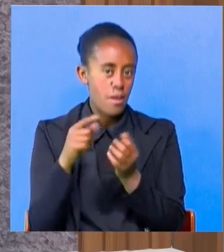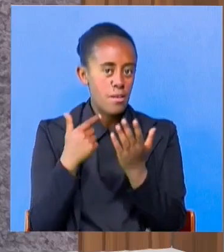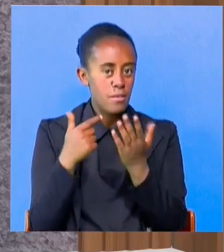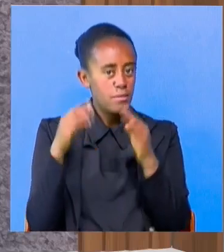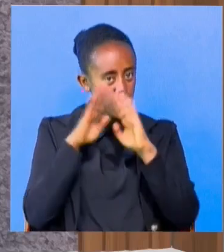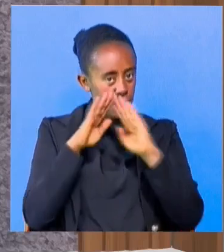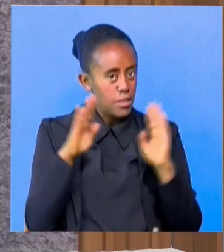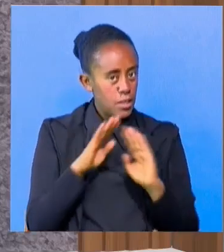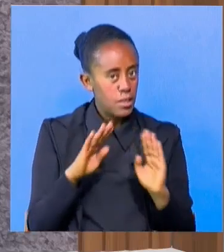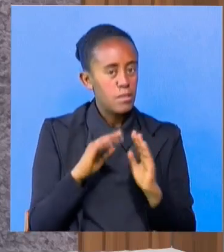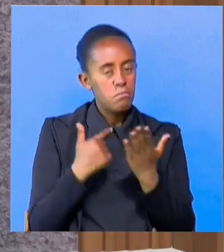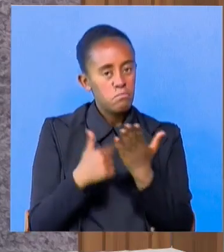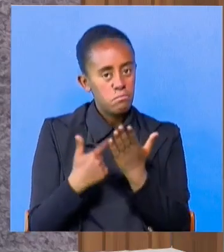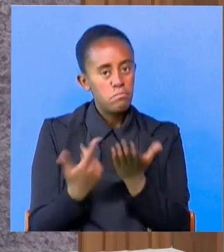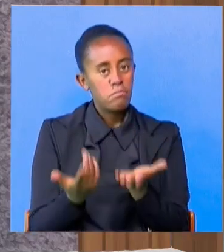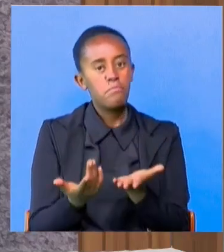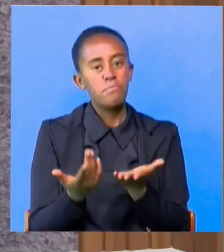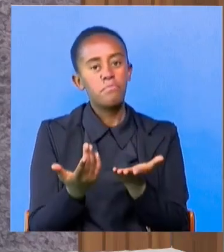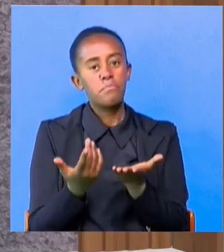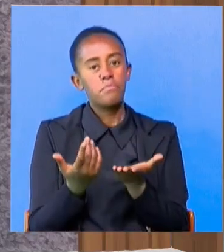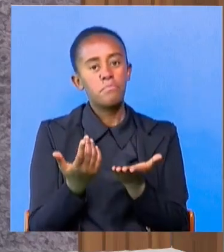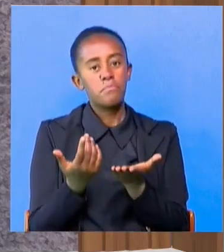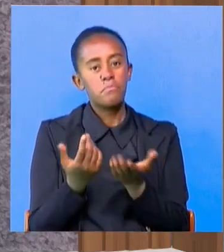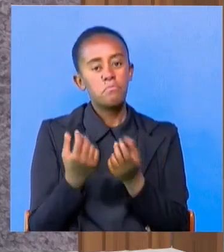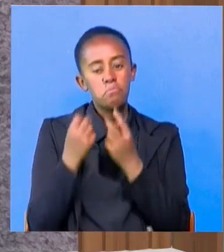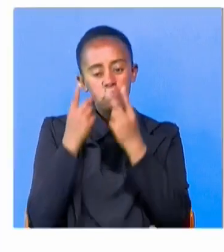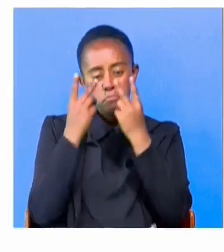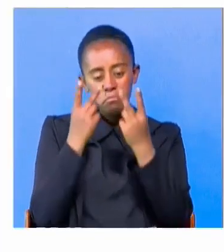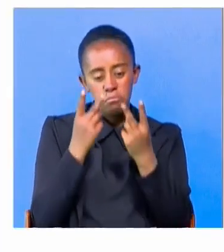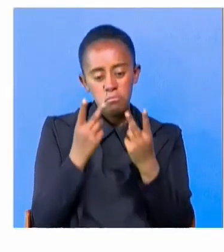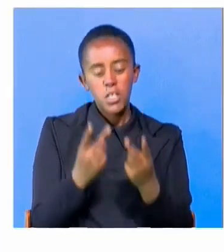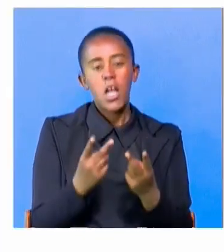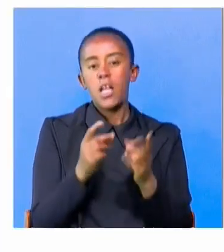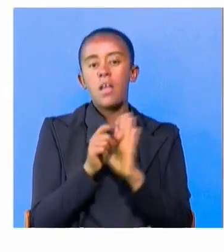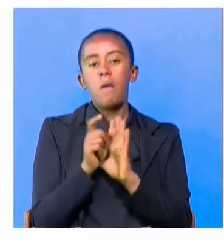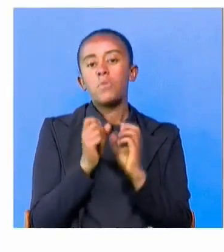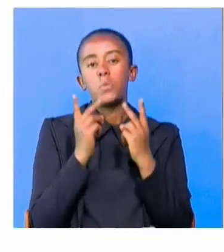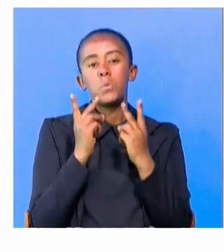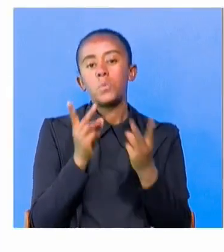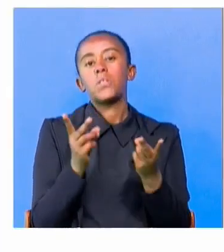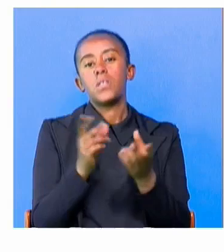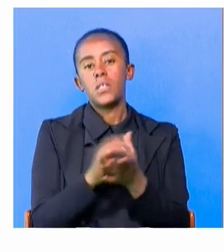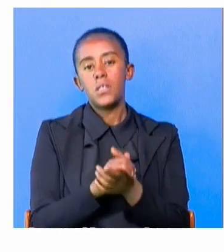on this, let's see some examples.